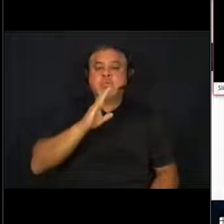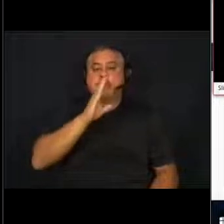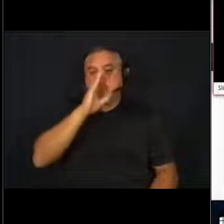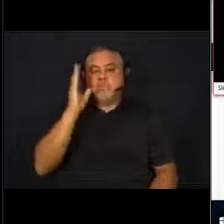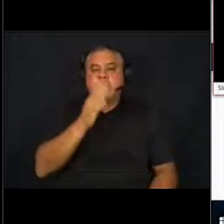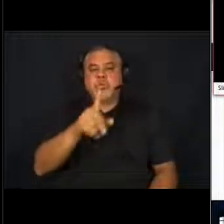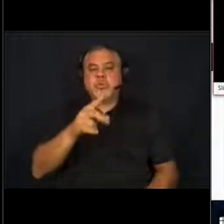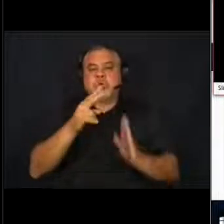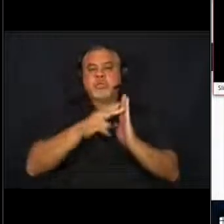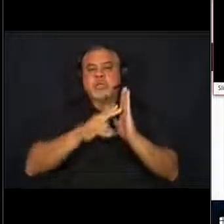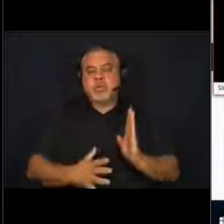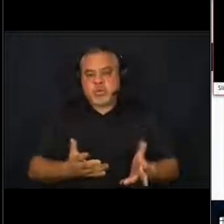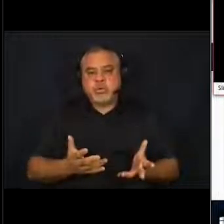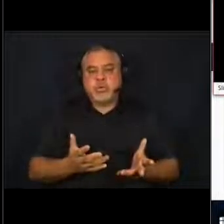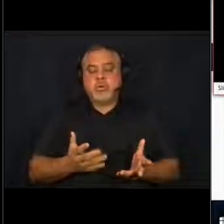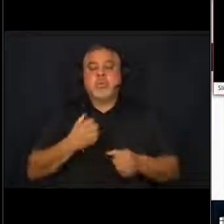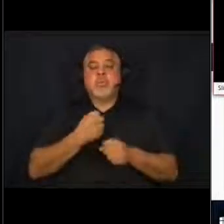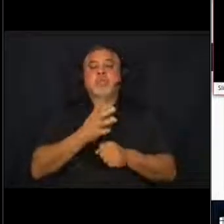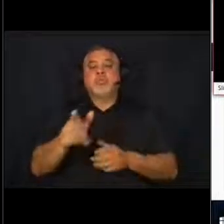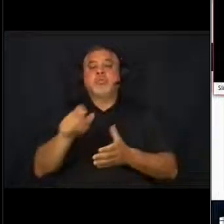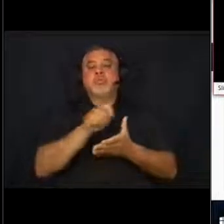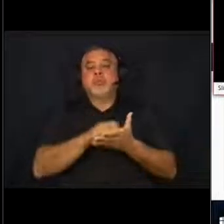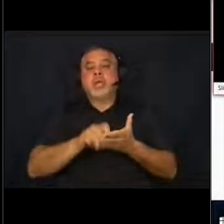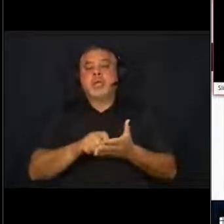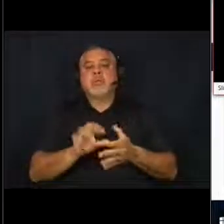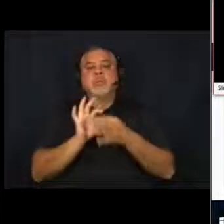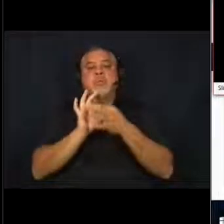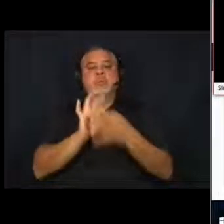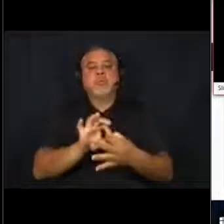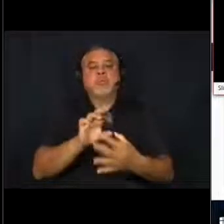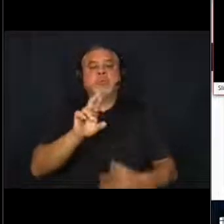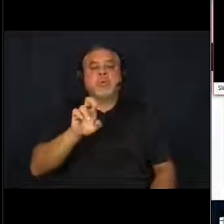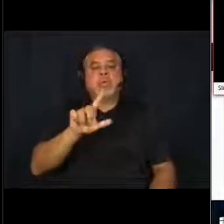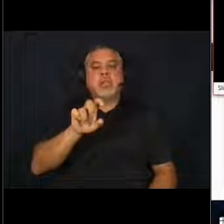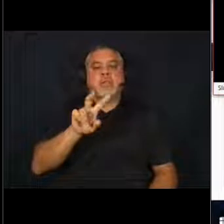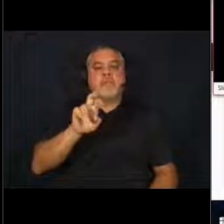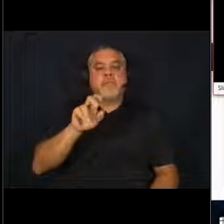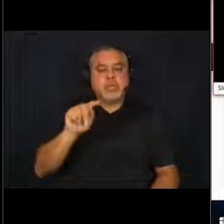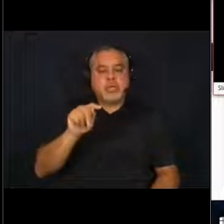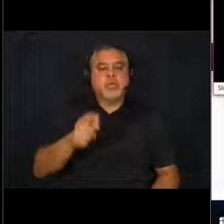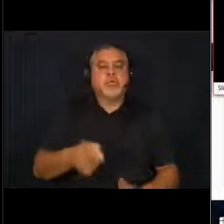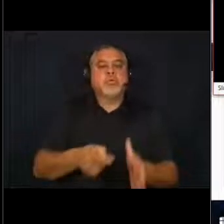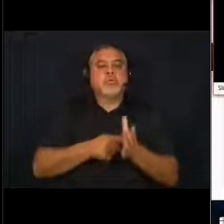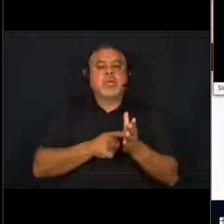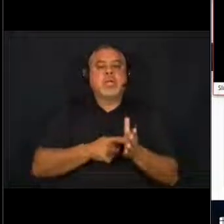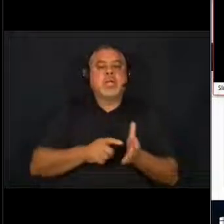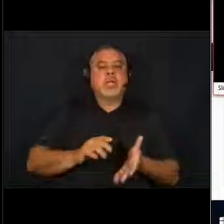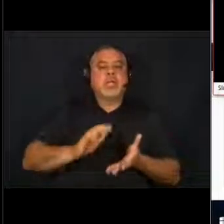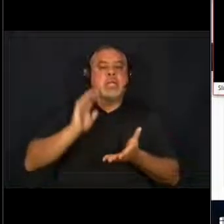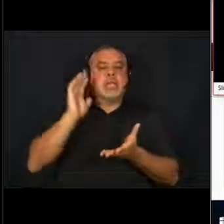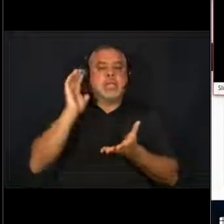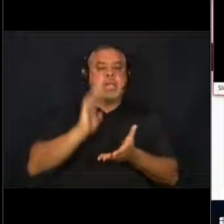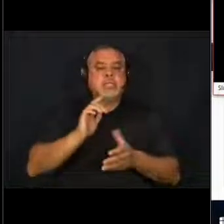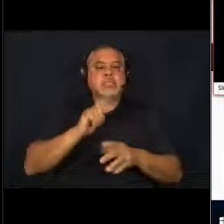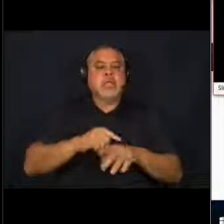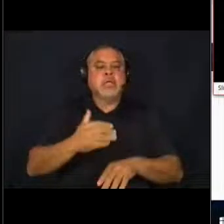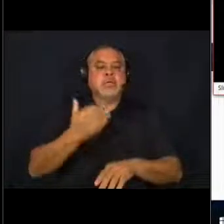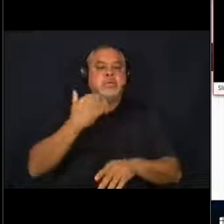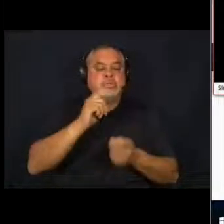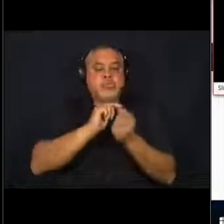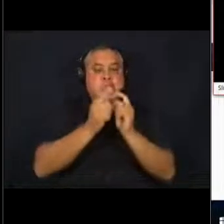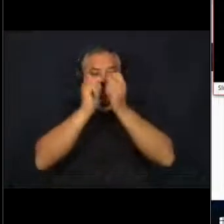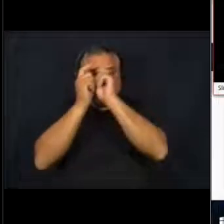readers. It makes your writing relevant, and it requires less translation from your readers because they understand,